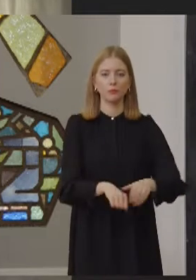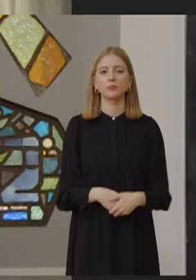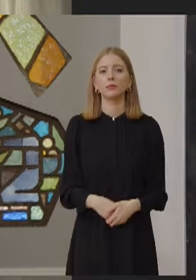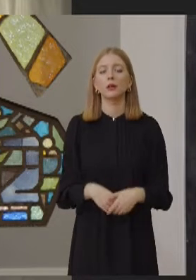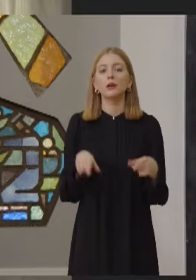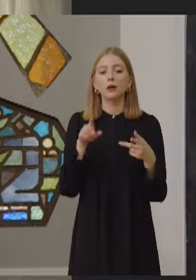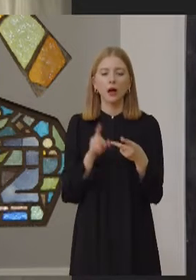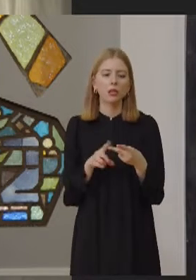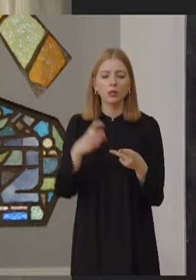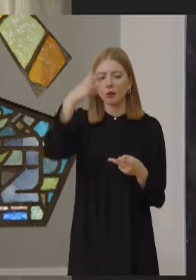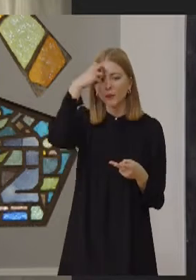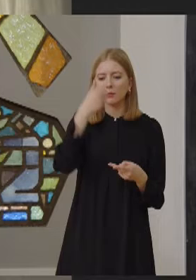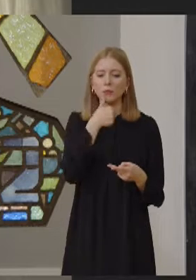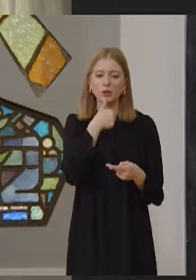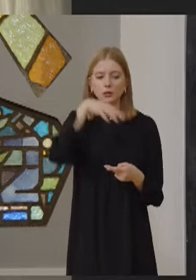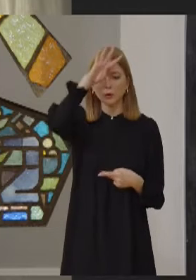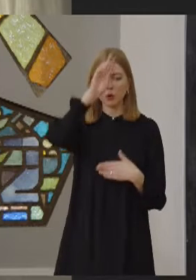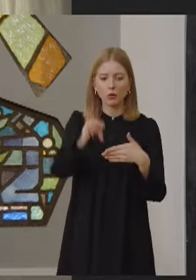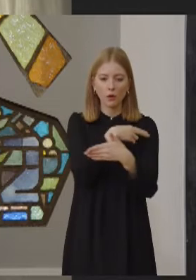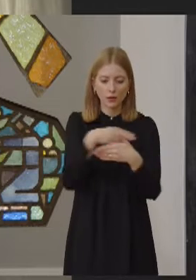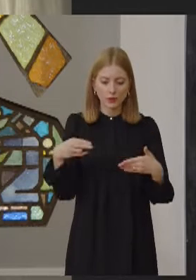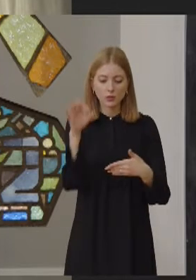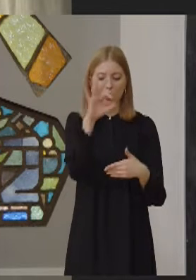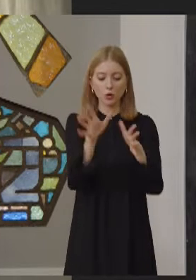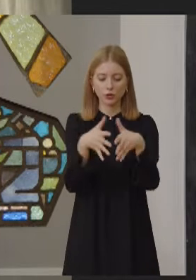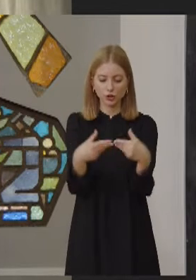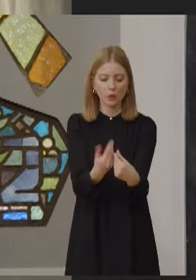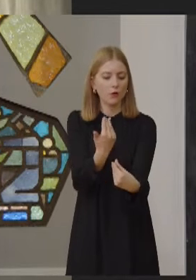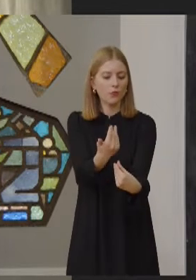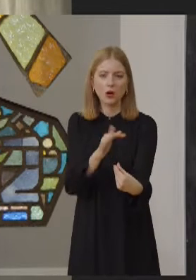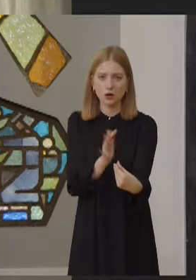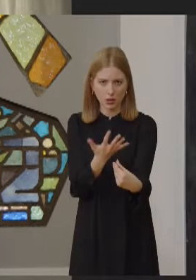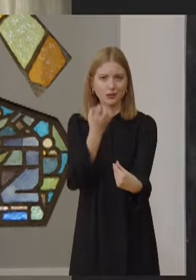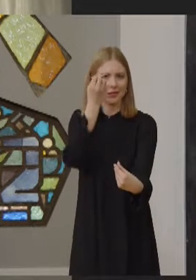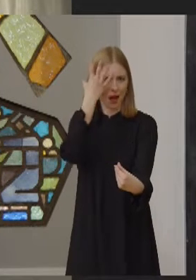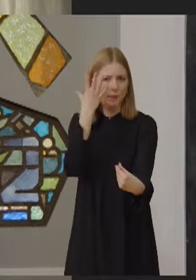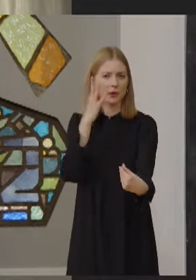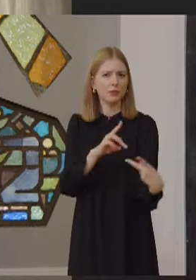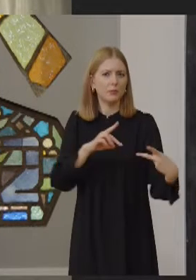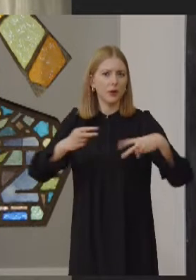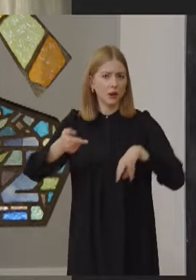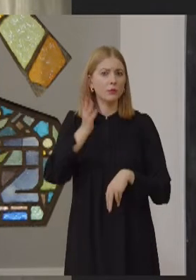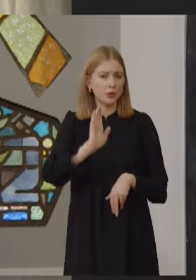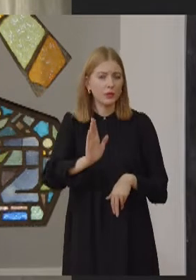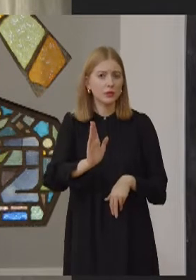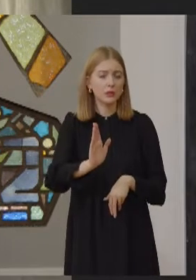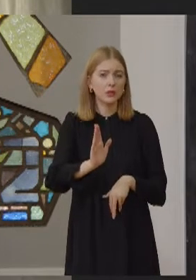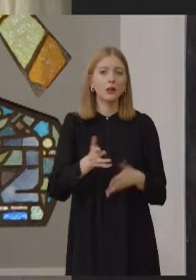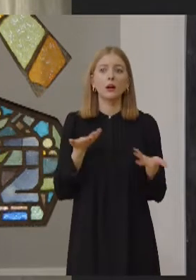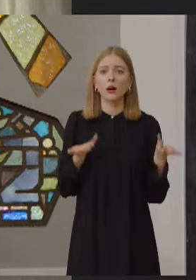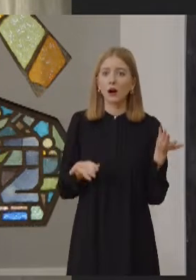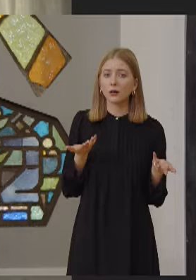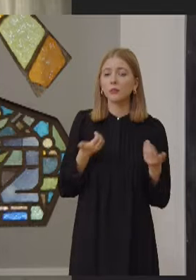Moreover, there are myths saying that the Istanbul Convention will change the concept